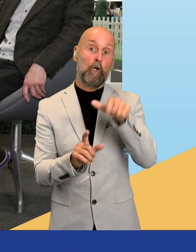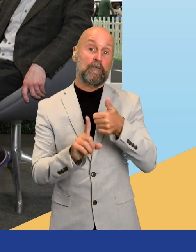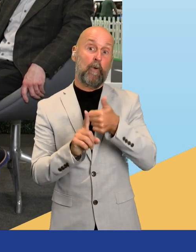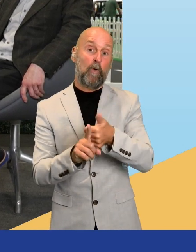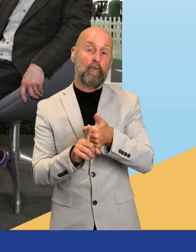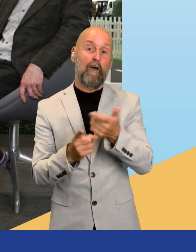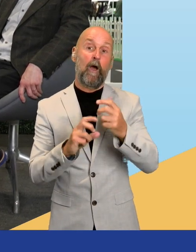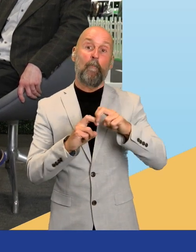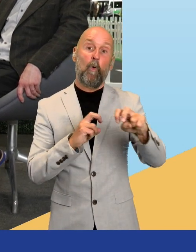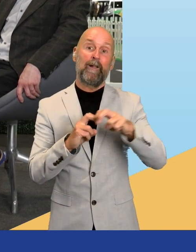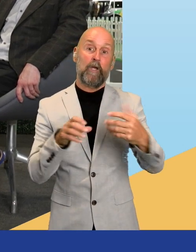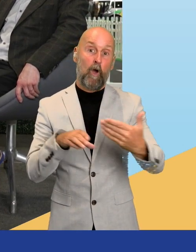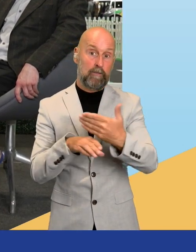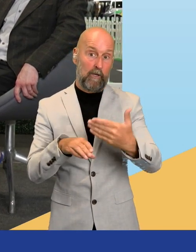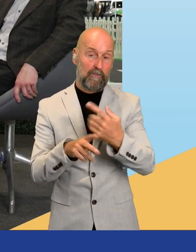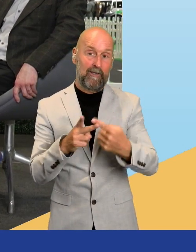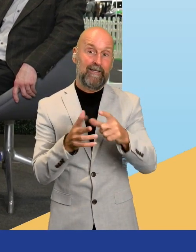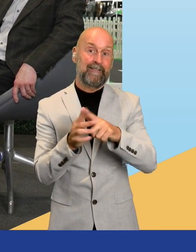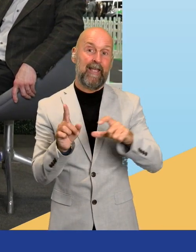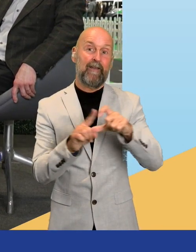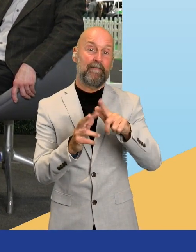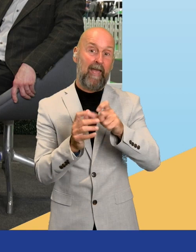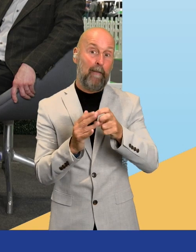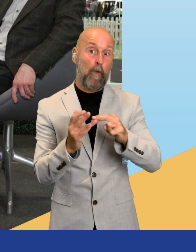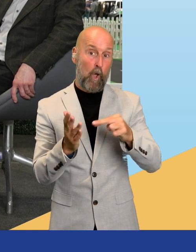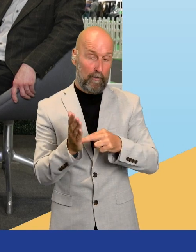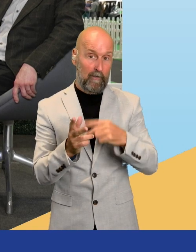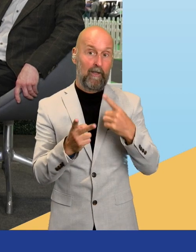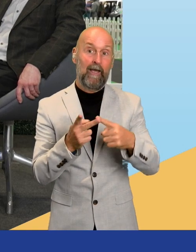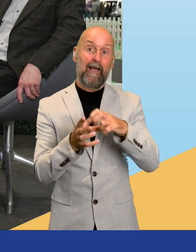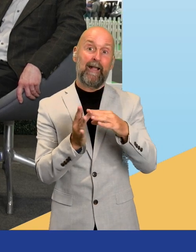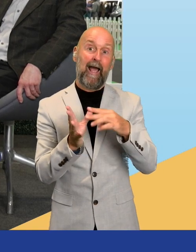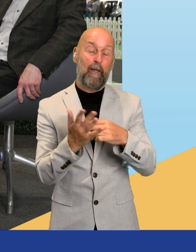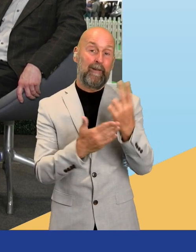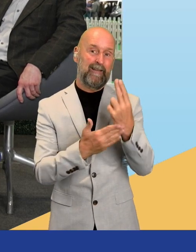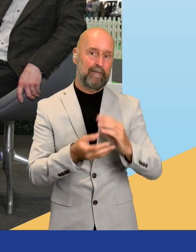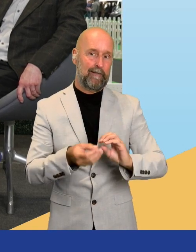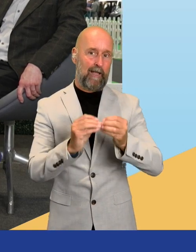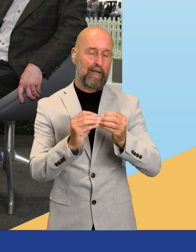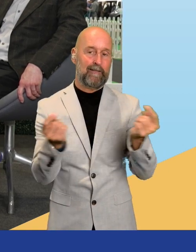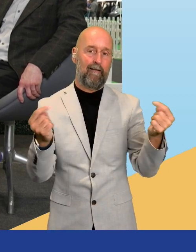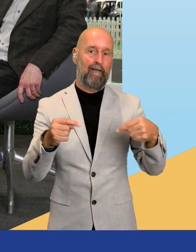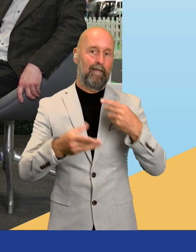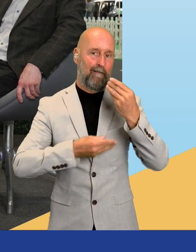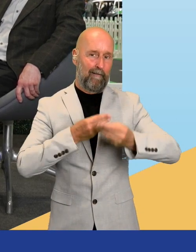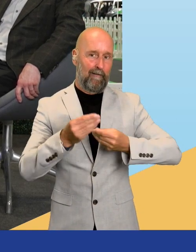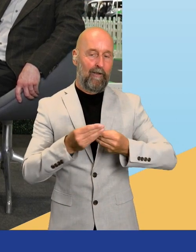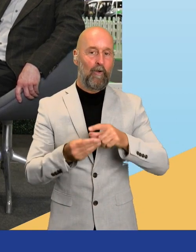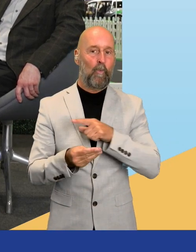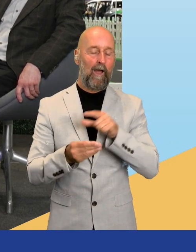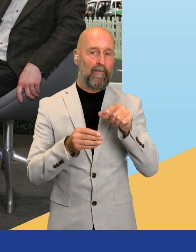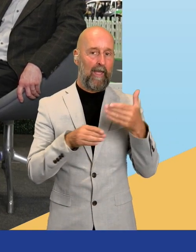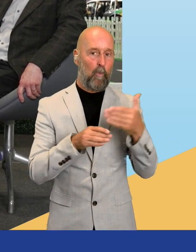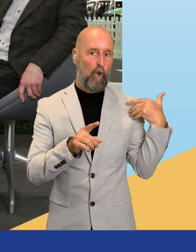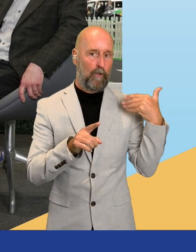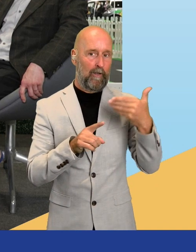at Motability Operations, and David Fairburn, Managing Director at Callum Designs. And they're here to tell us about the work that they've been